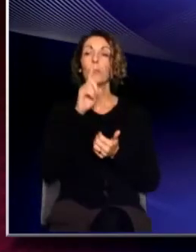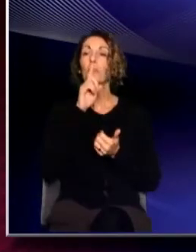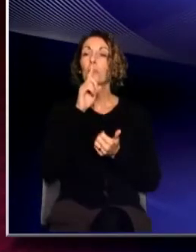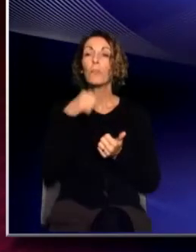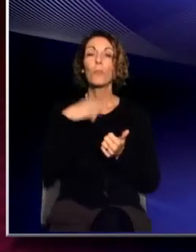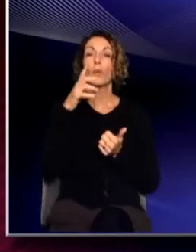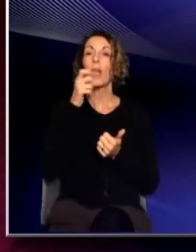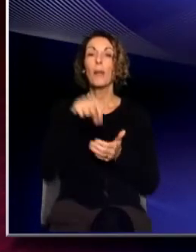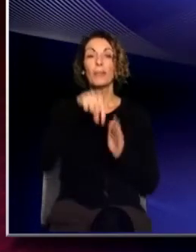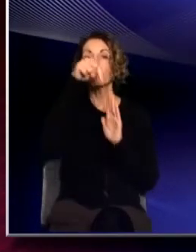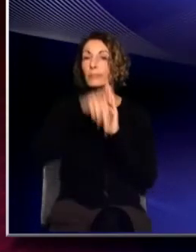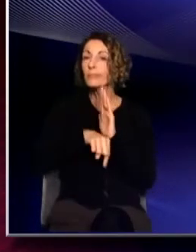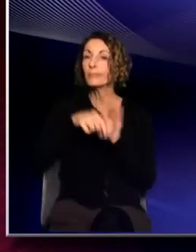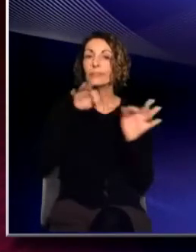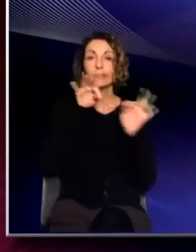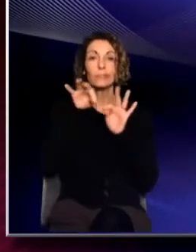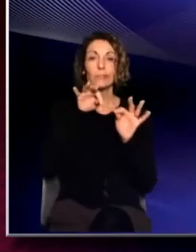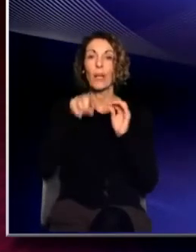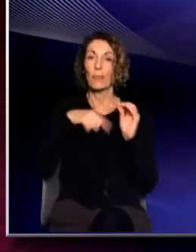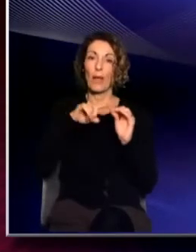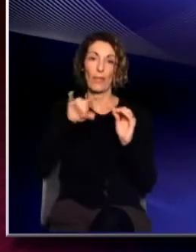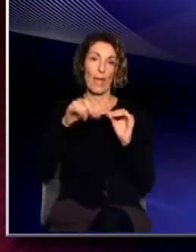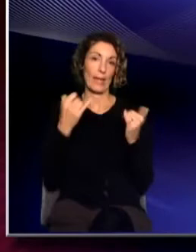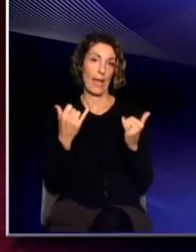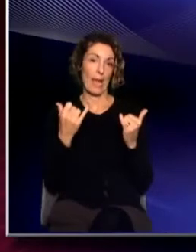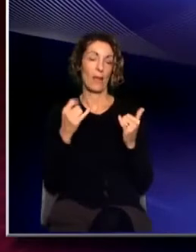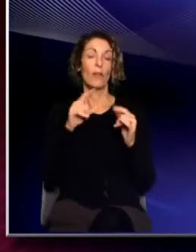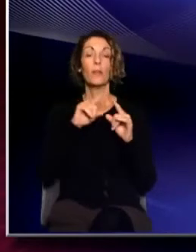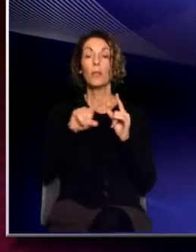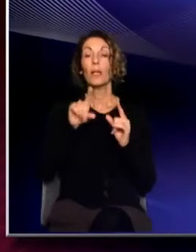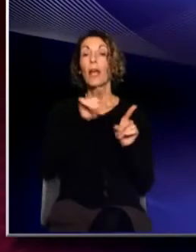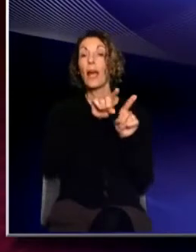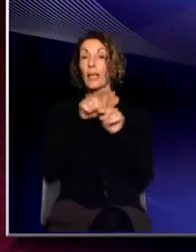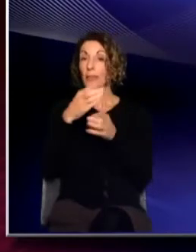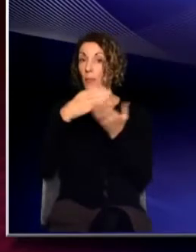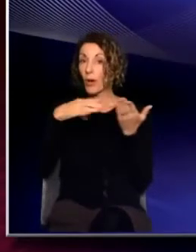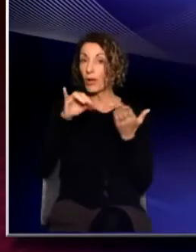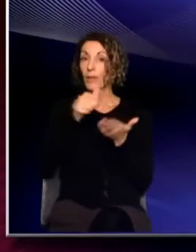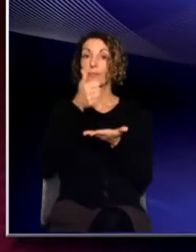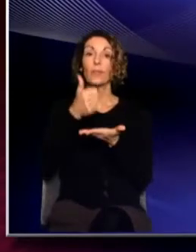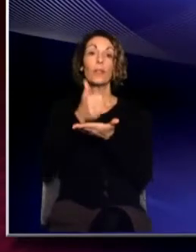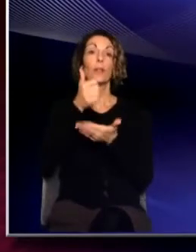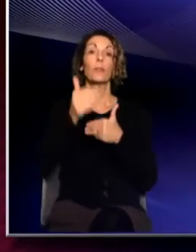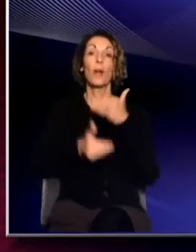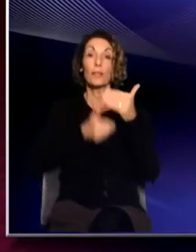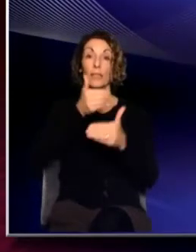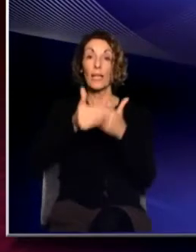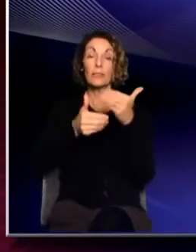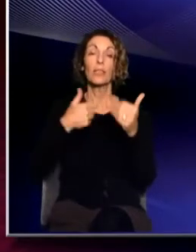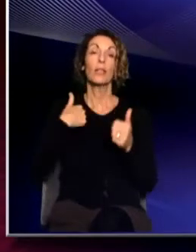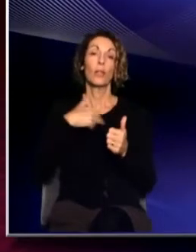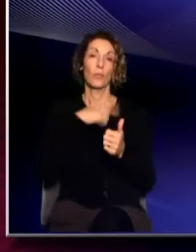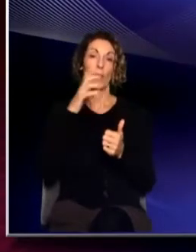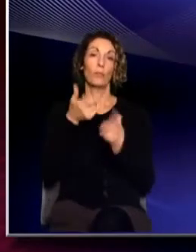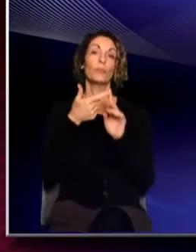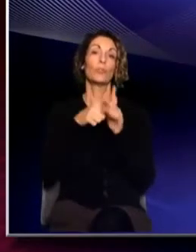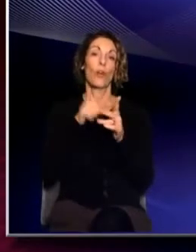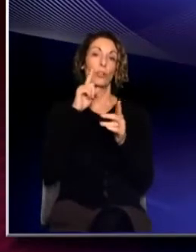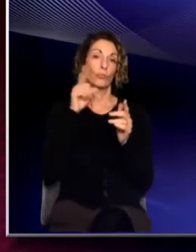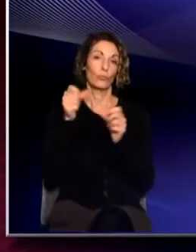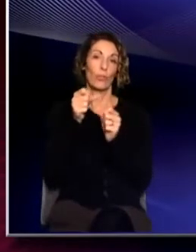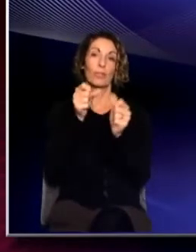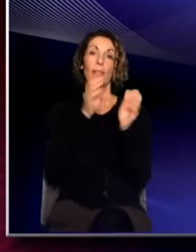depth with that, but as part of the accreditation process, we are starting the strategic